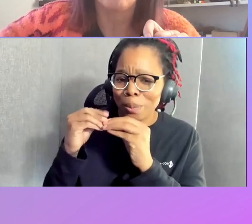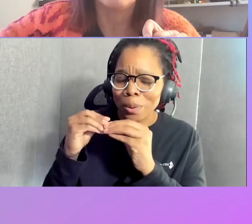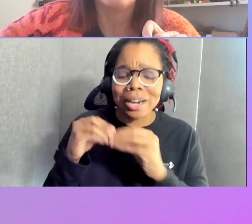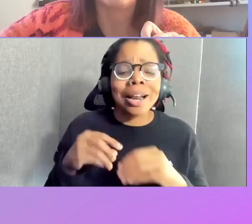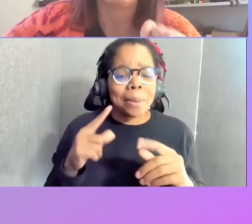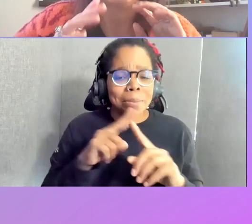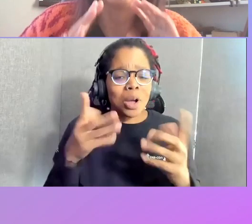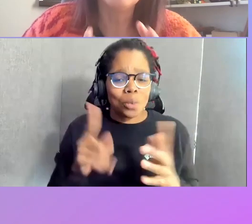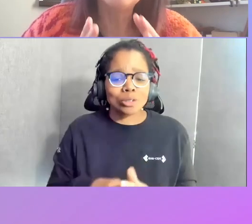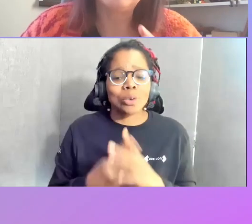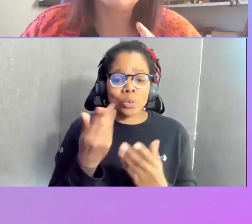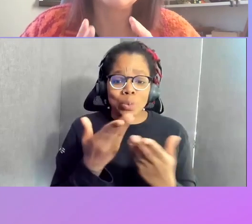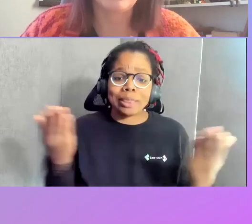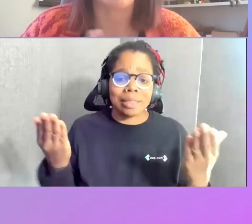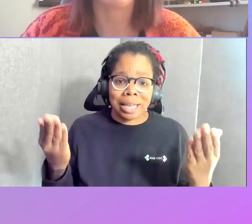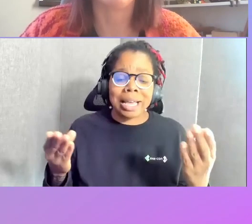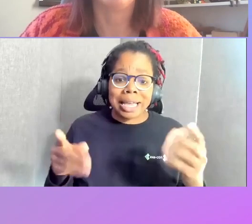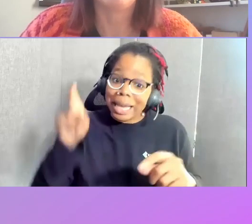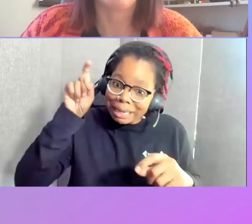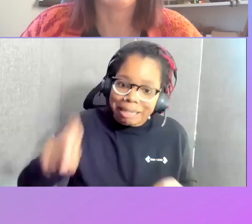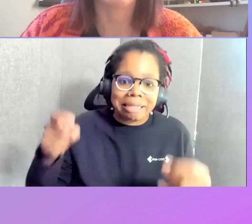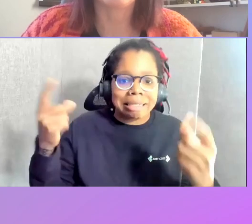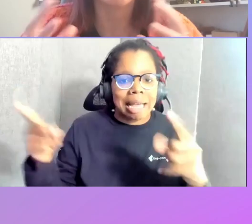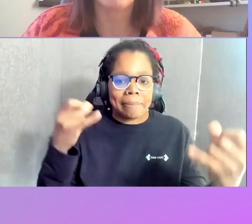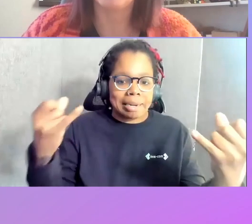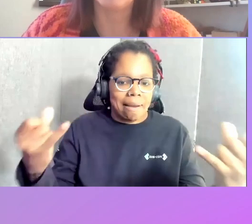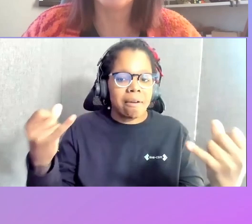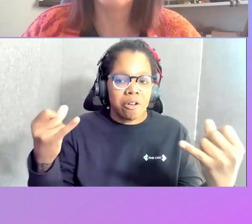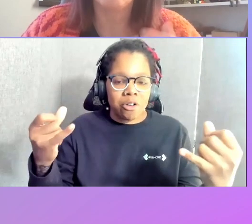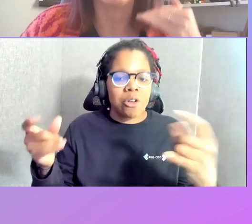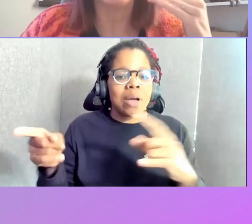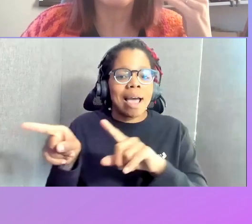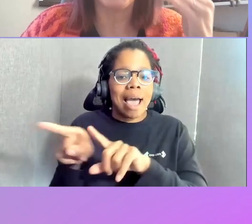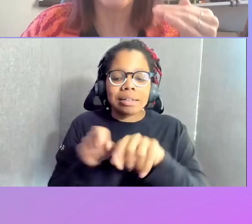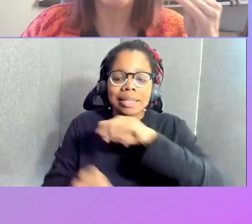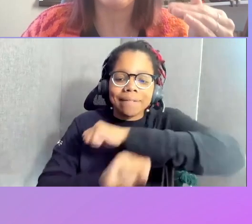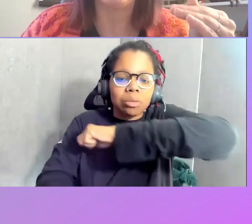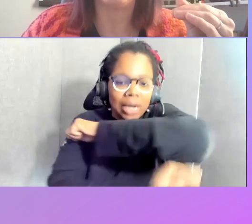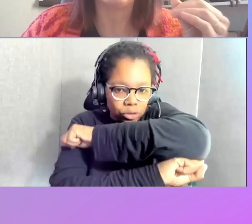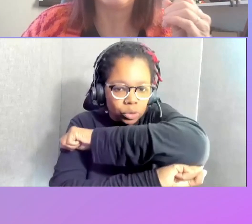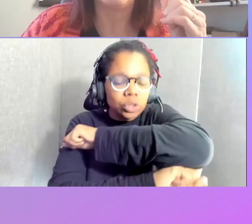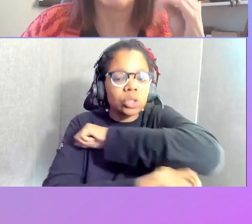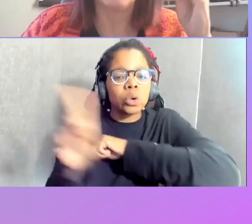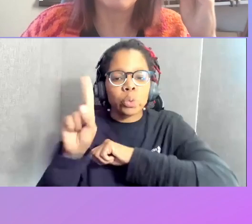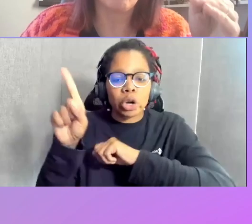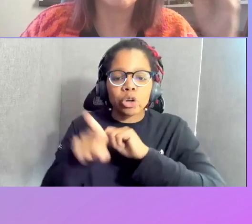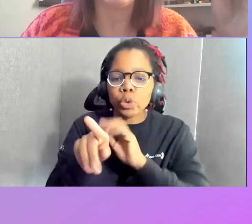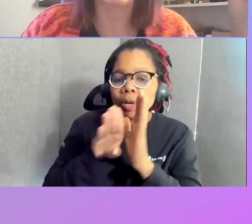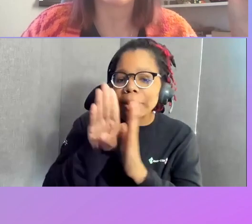start with one thing that really needs to happen as a foundation on which you would build